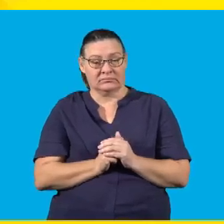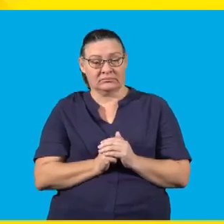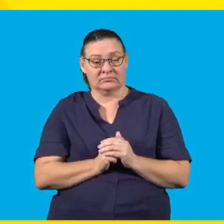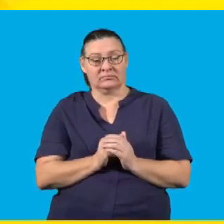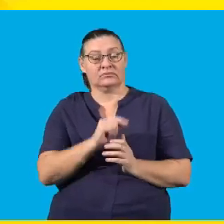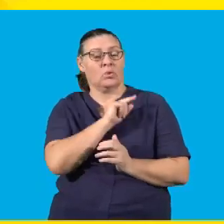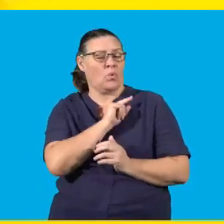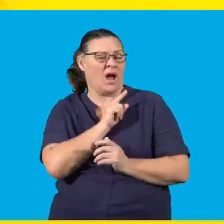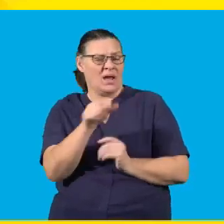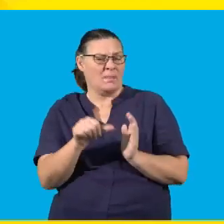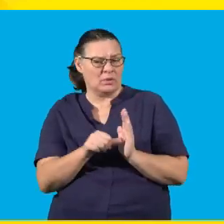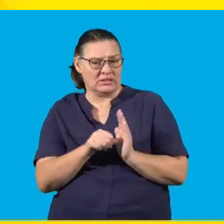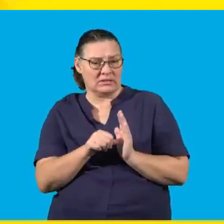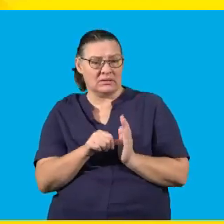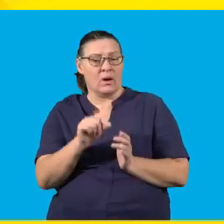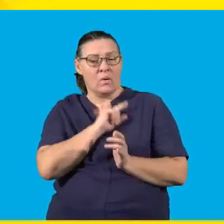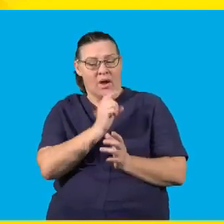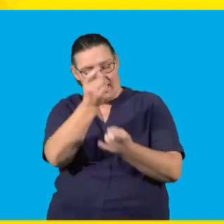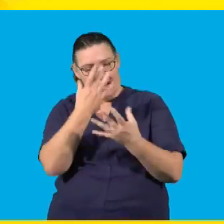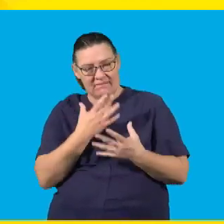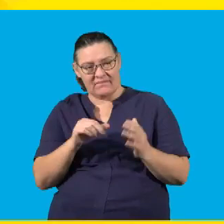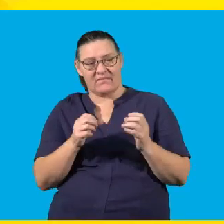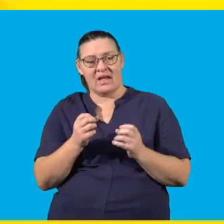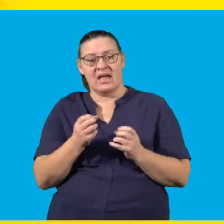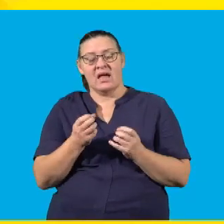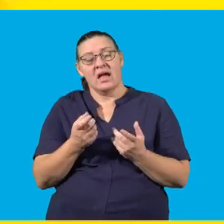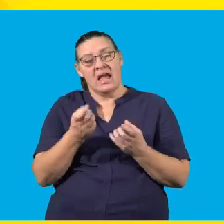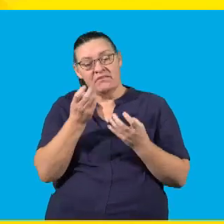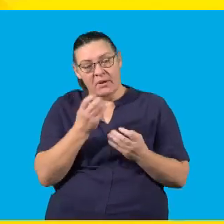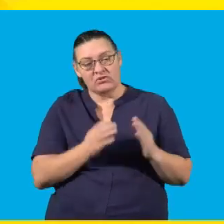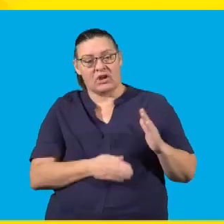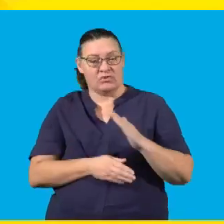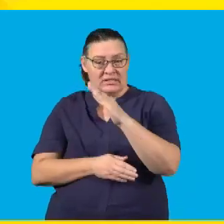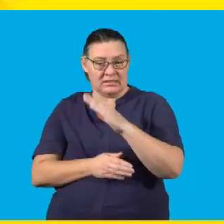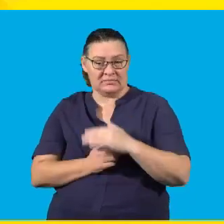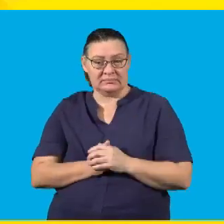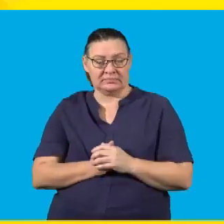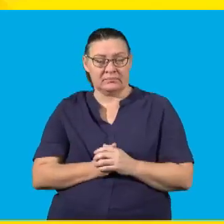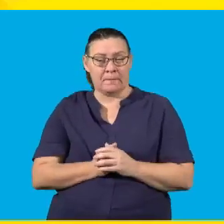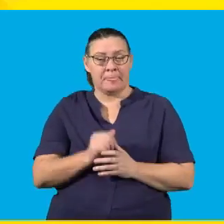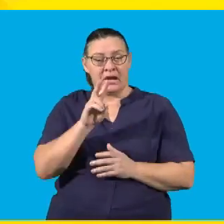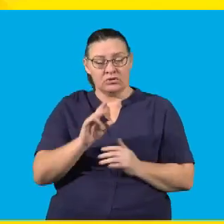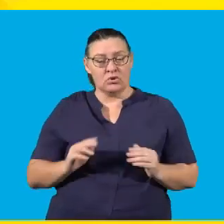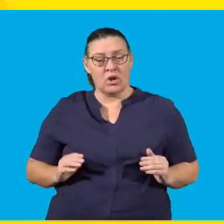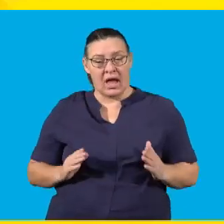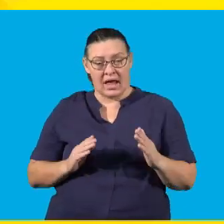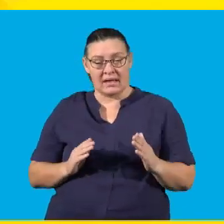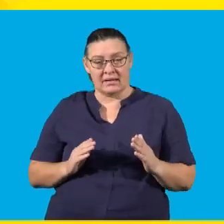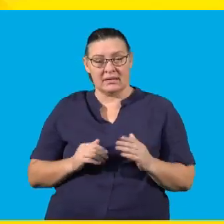of contact. Why is that important? Because it gives us information about the gradient. Okay, because if those two lines